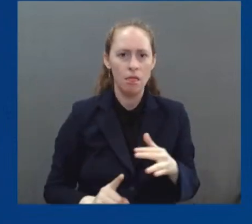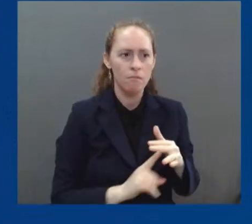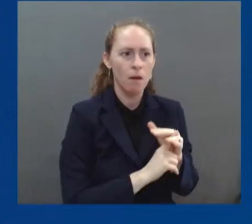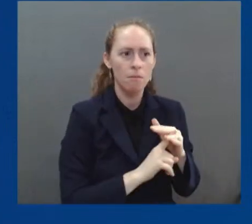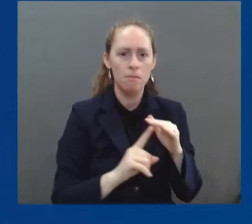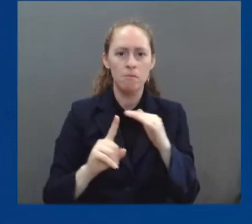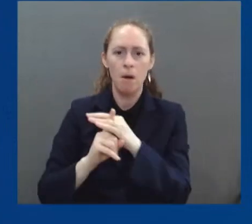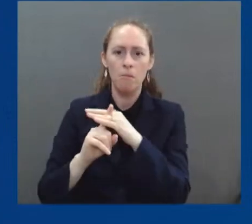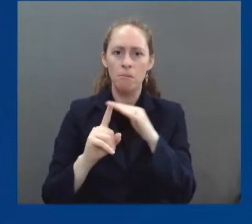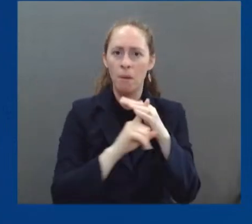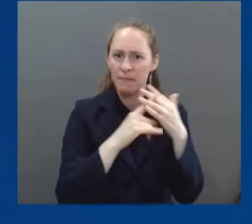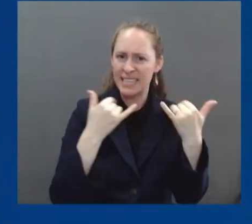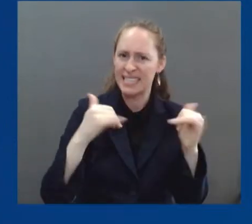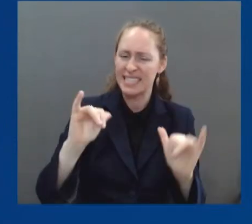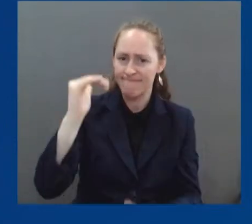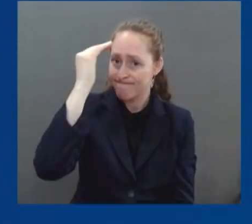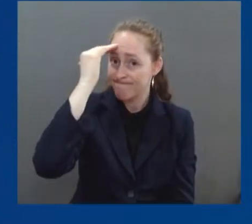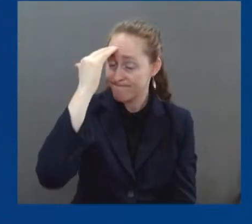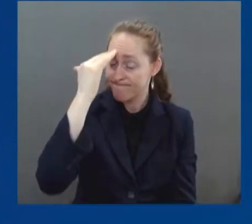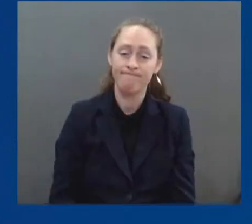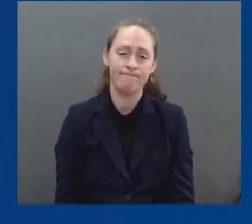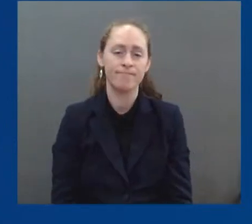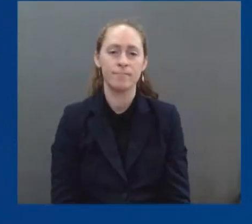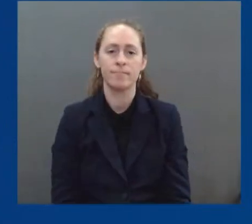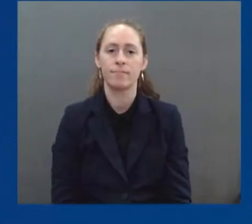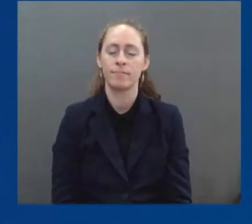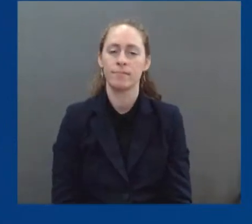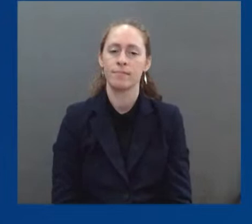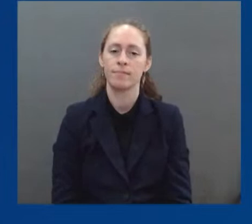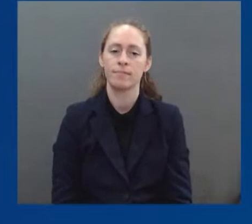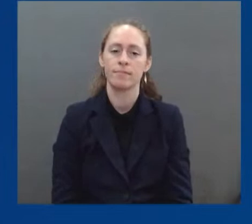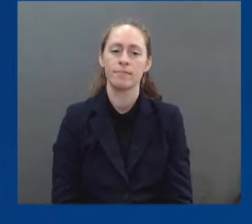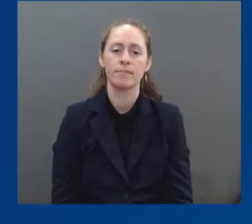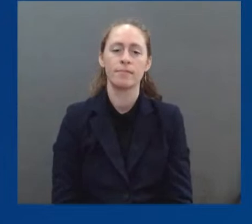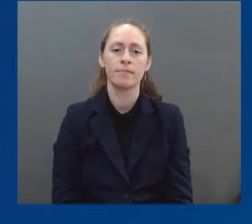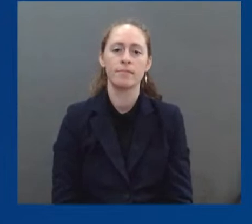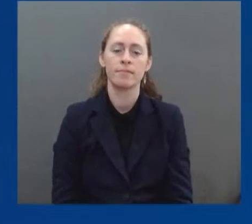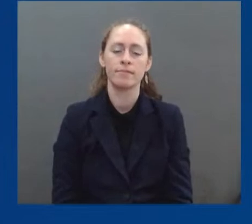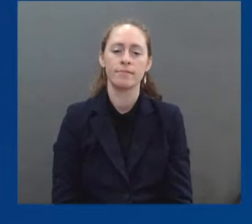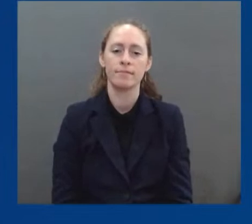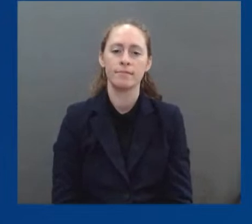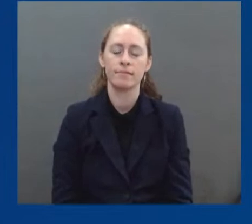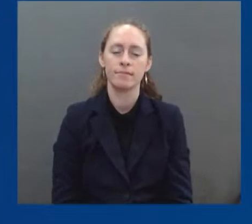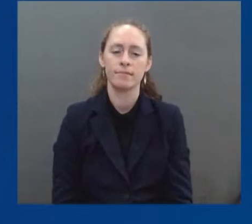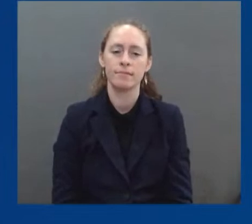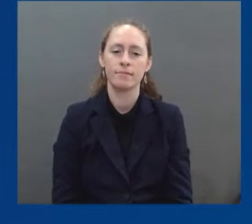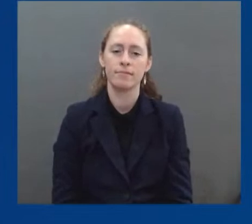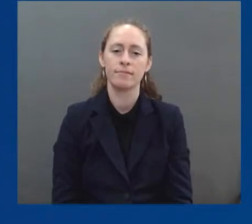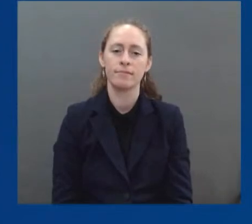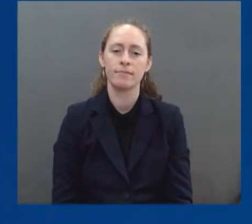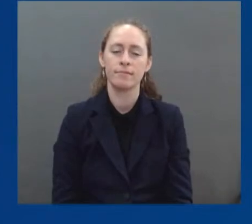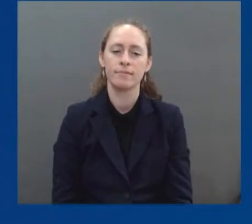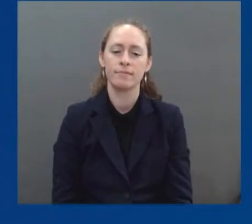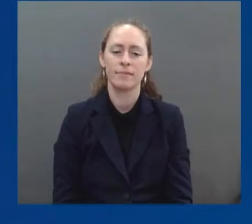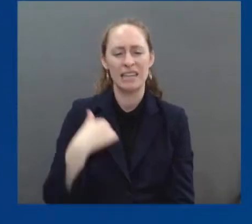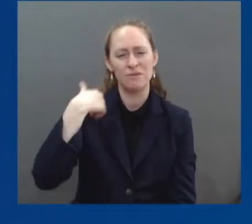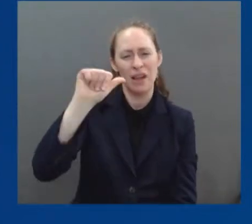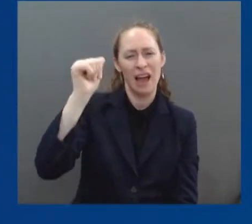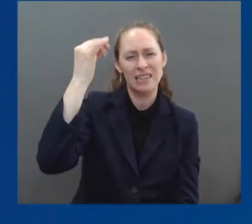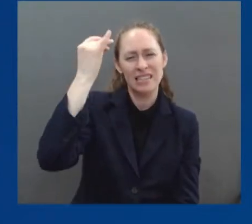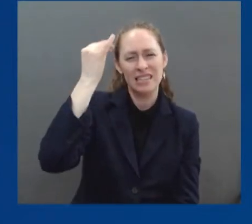Thank you for taking my question. By my very rudimentary math, you're getting about 60% of the money that you asked